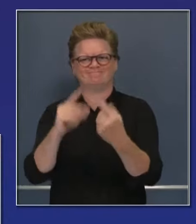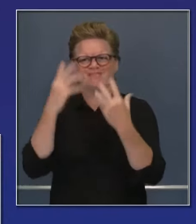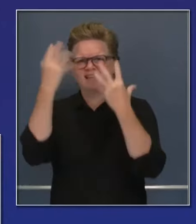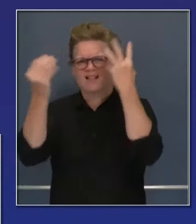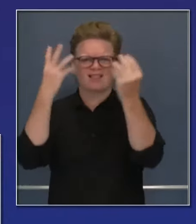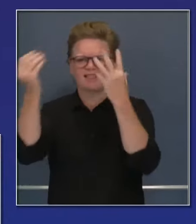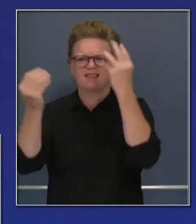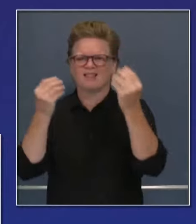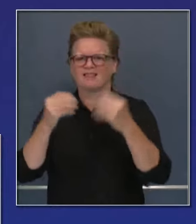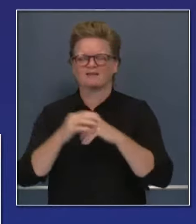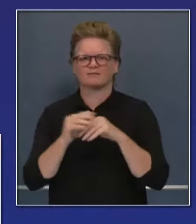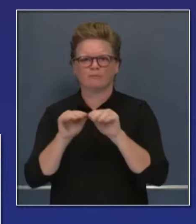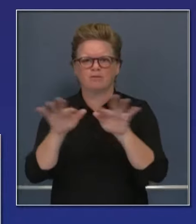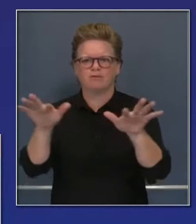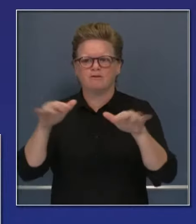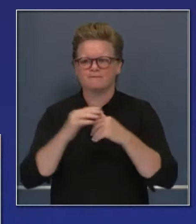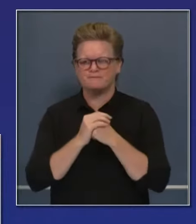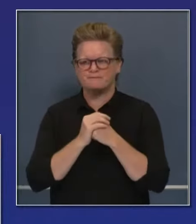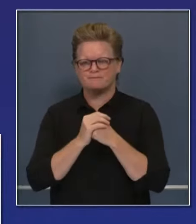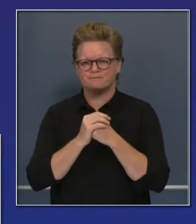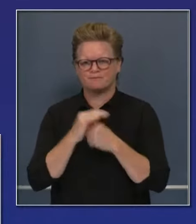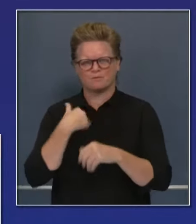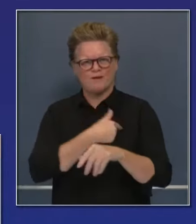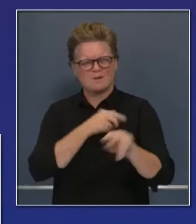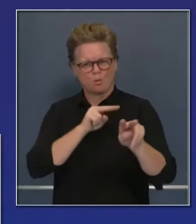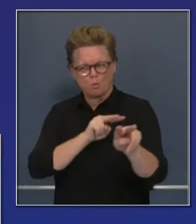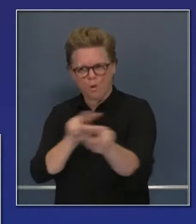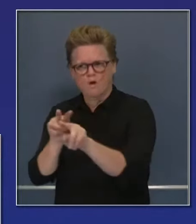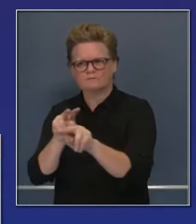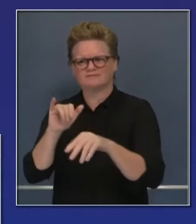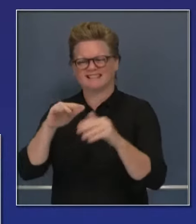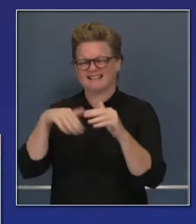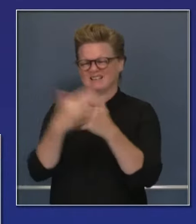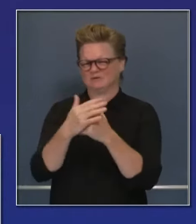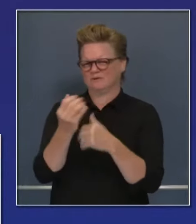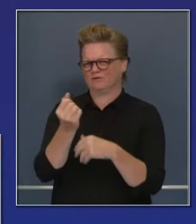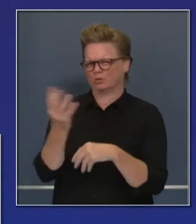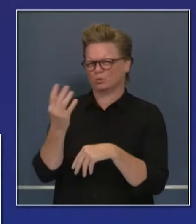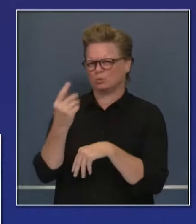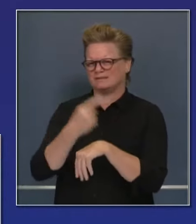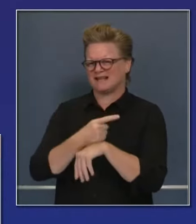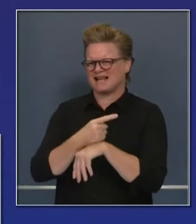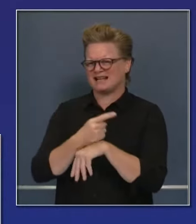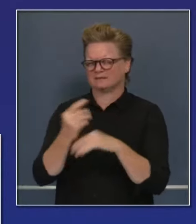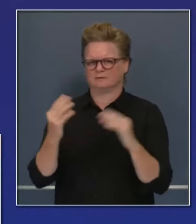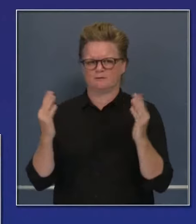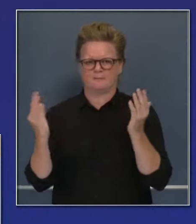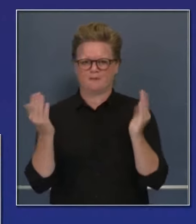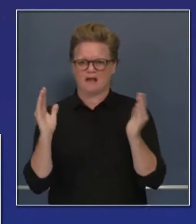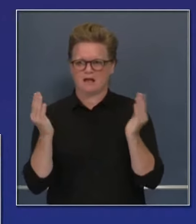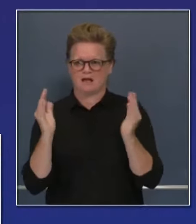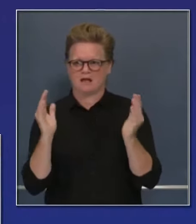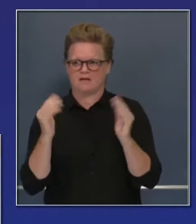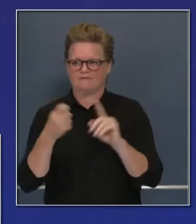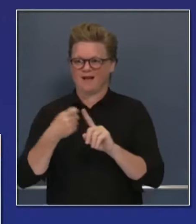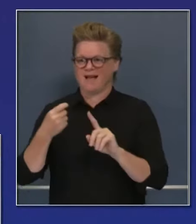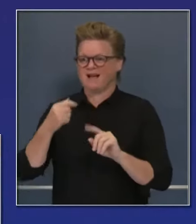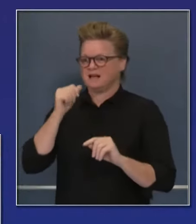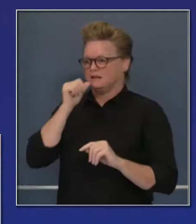in real time over the course of the next few days, which we are comparing and contrasting certain data. It's a